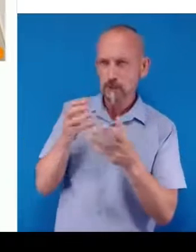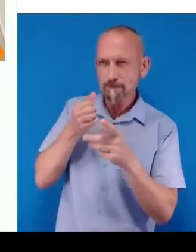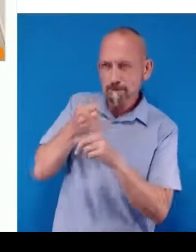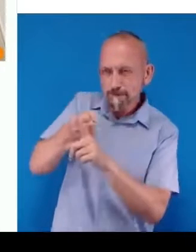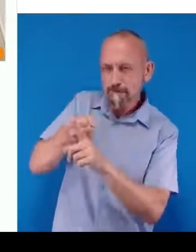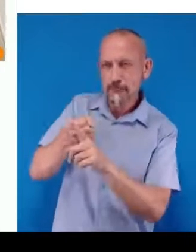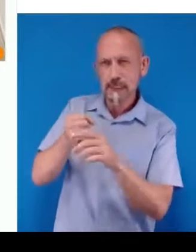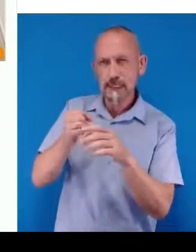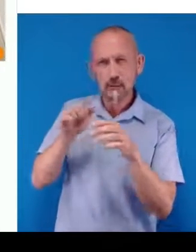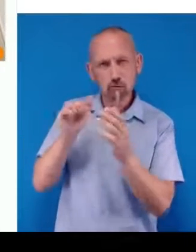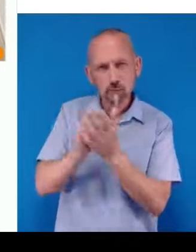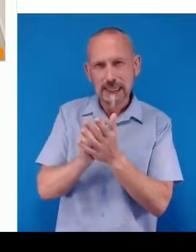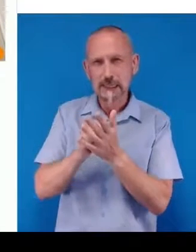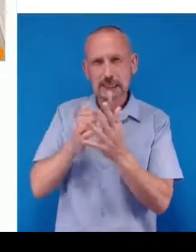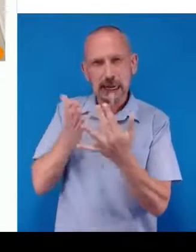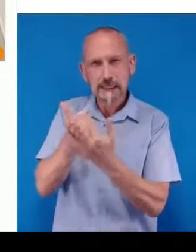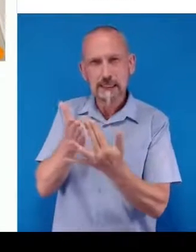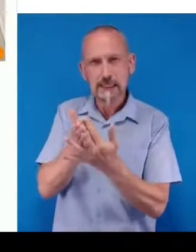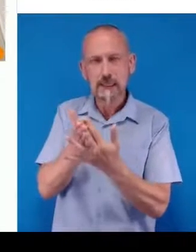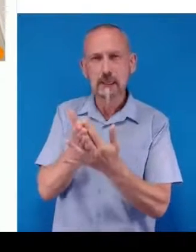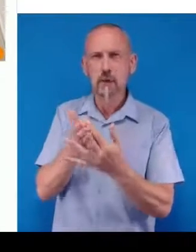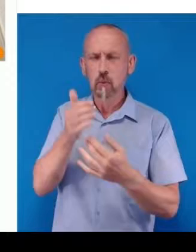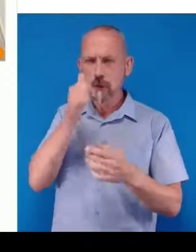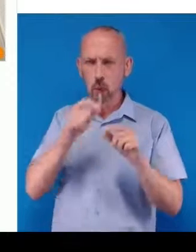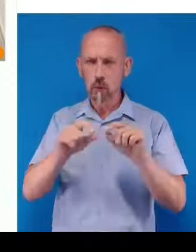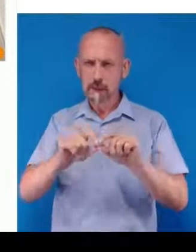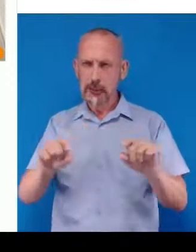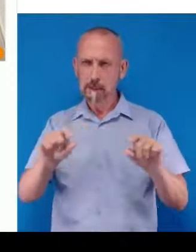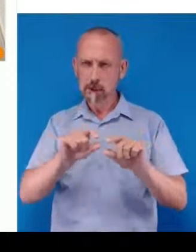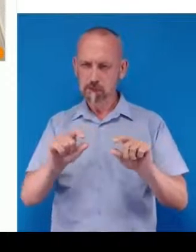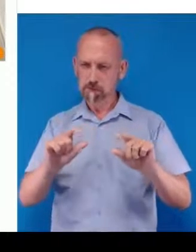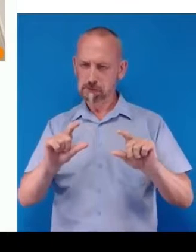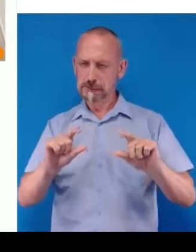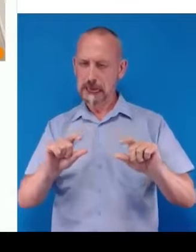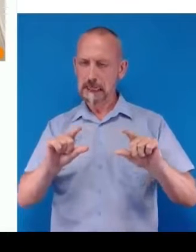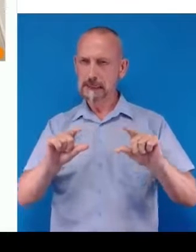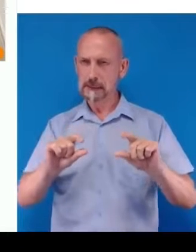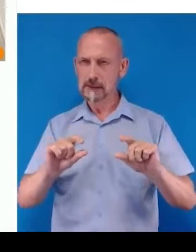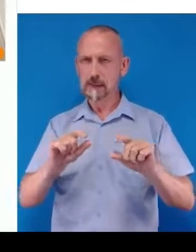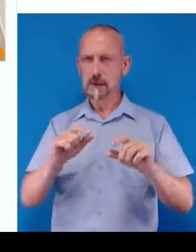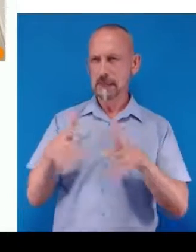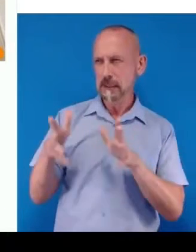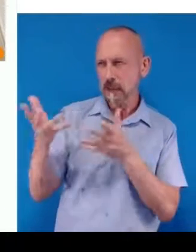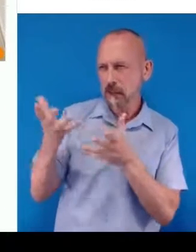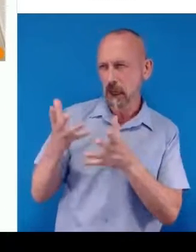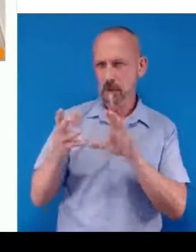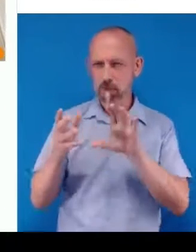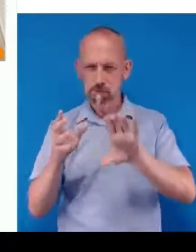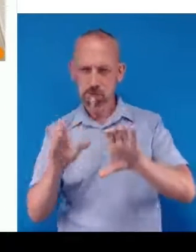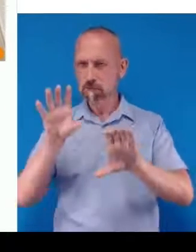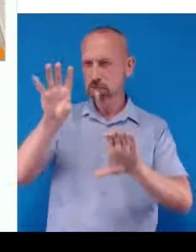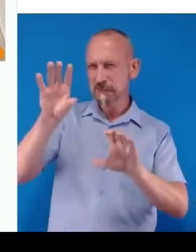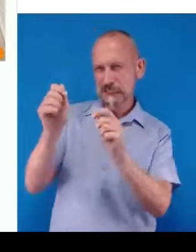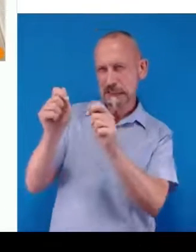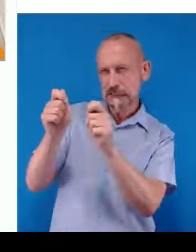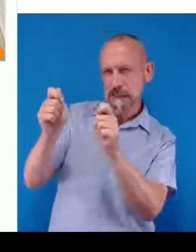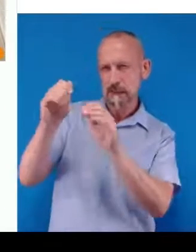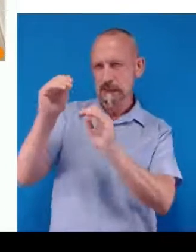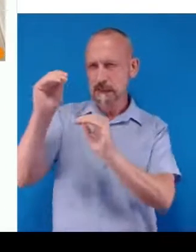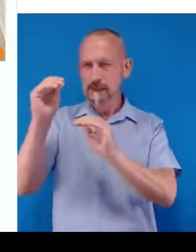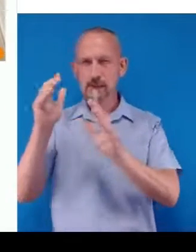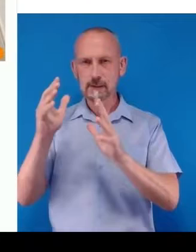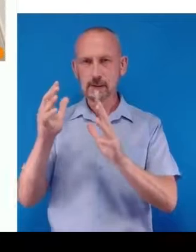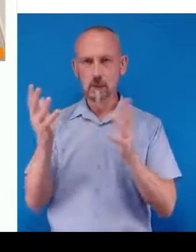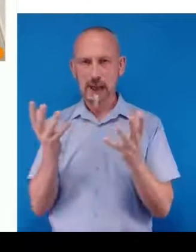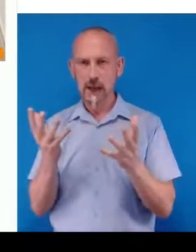be. We talked a lot about the real estate, who gets the real estate of the screen. And then Dan was able to bring